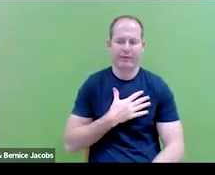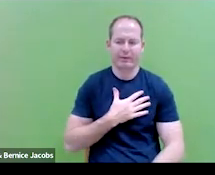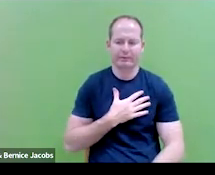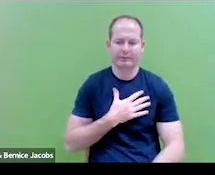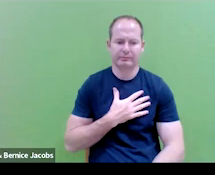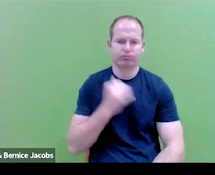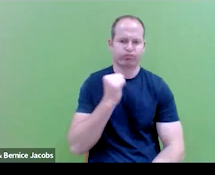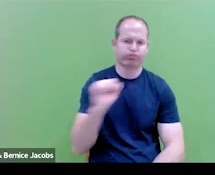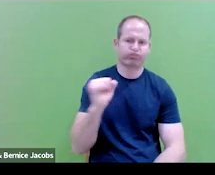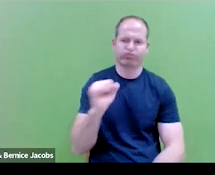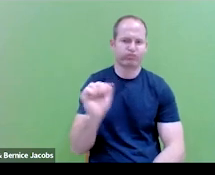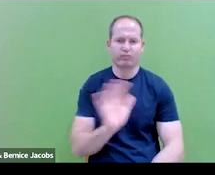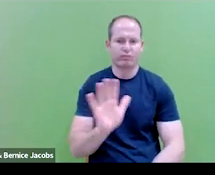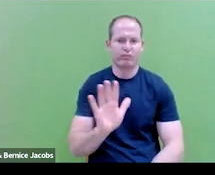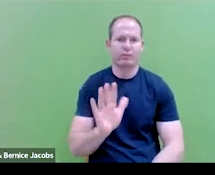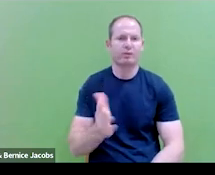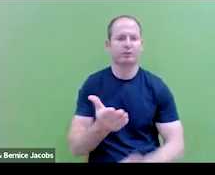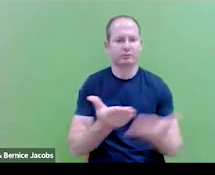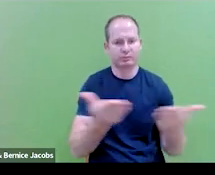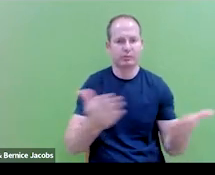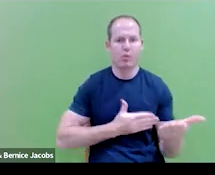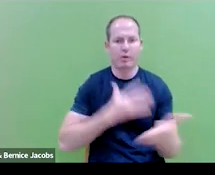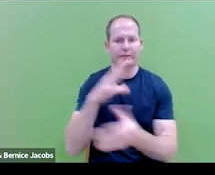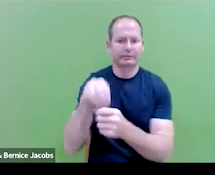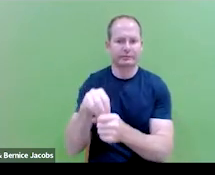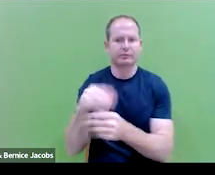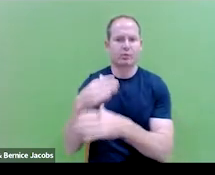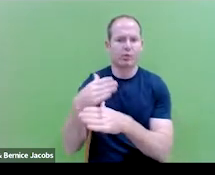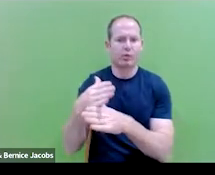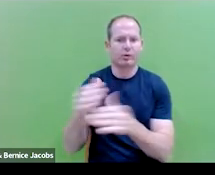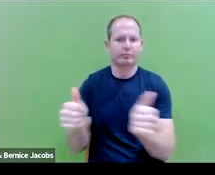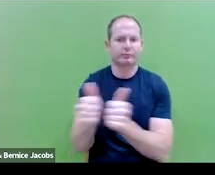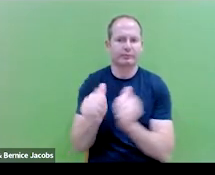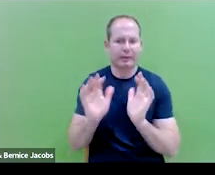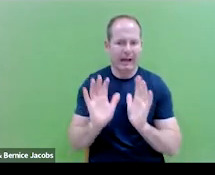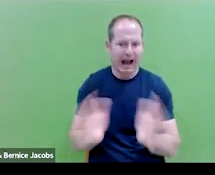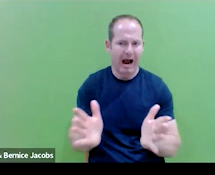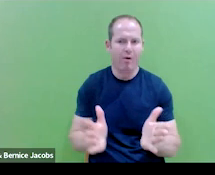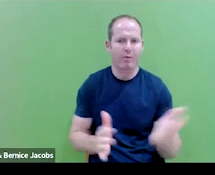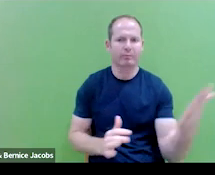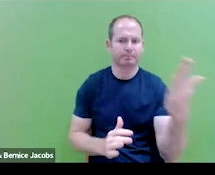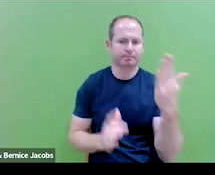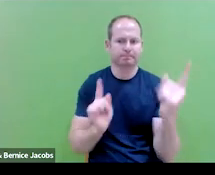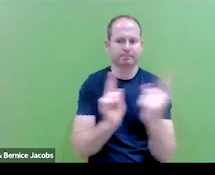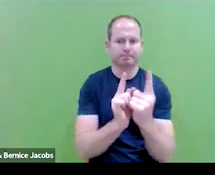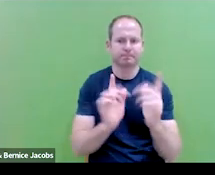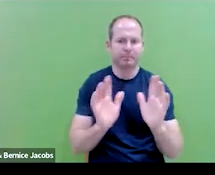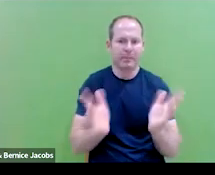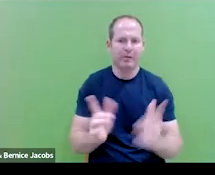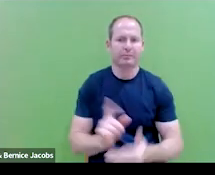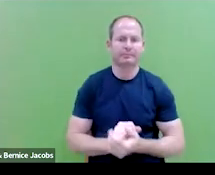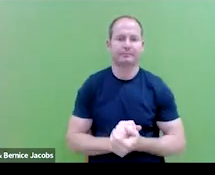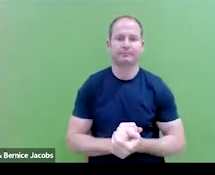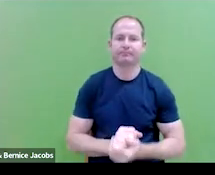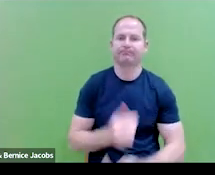resistant to do so, if that makes sense. Yeah, so that's my question. Thanks, Liesl.